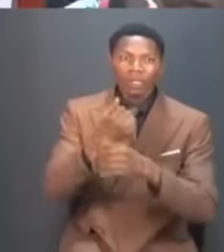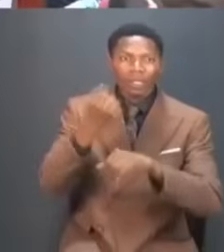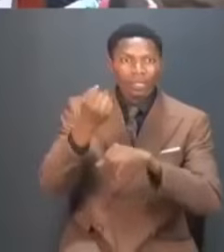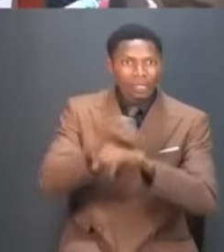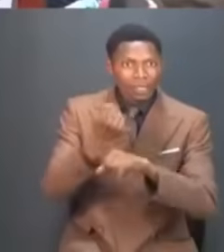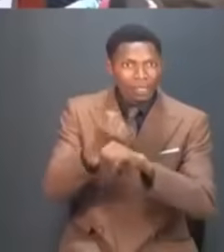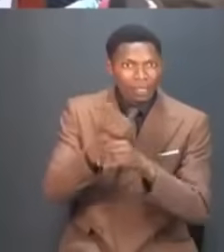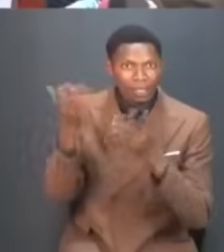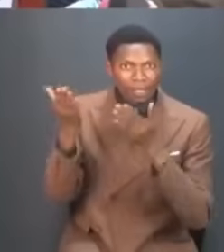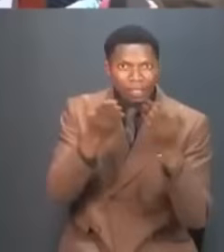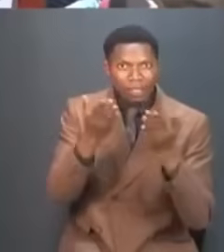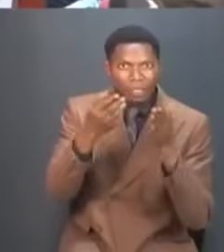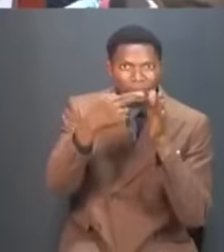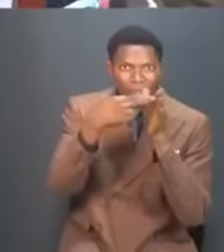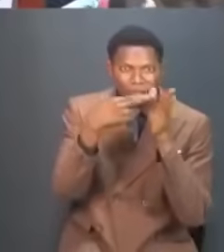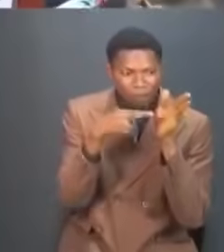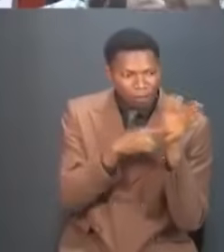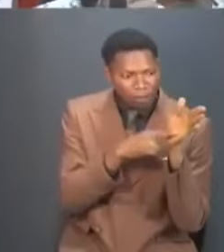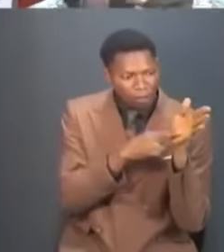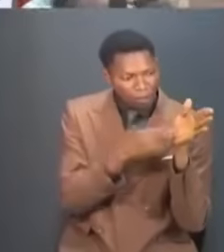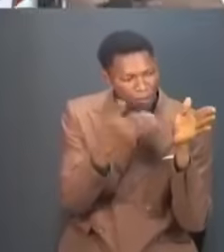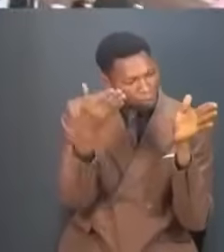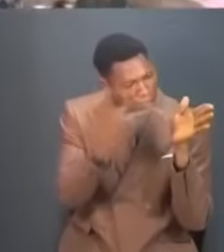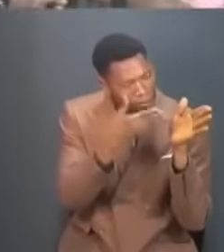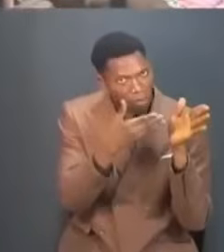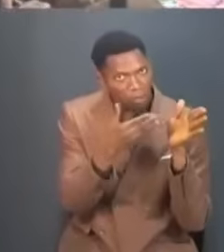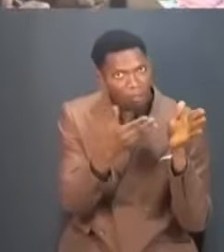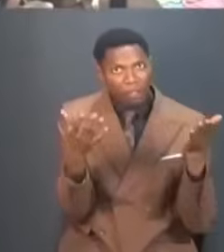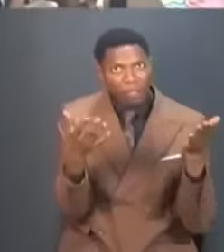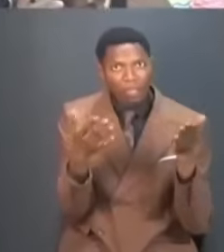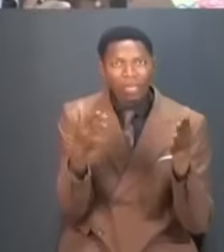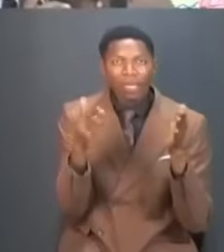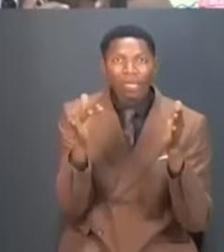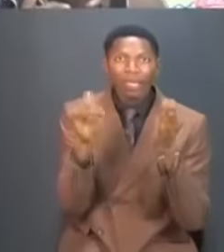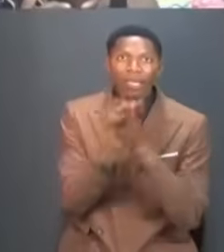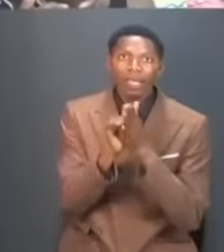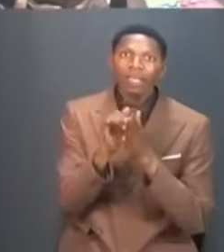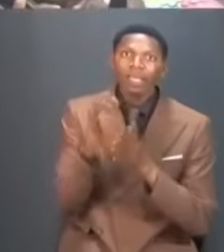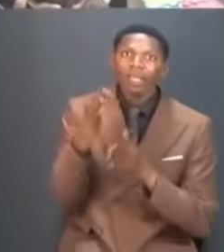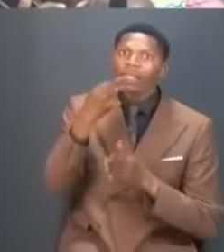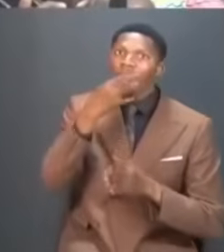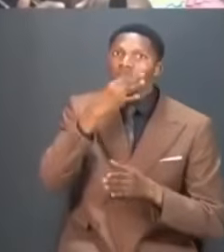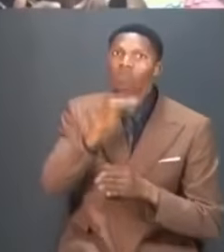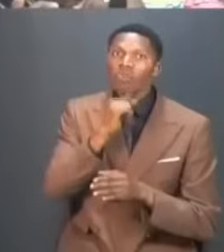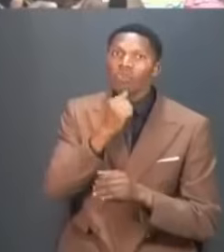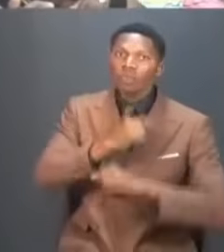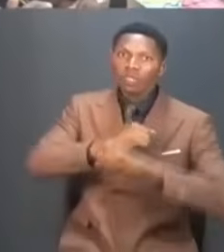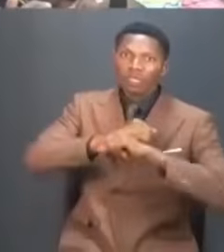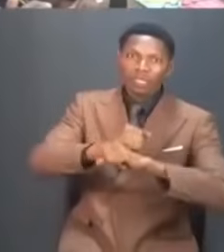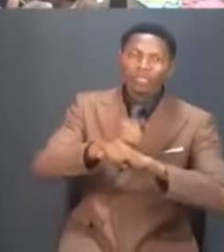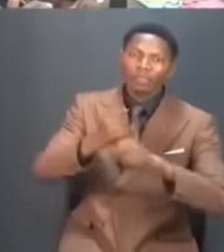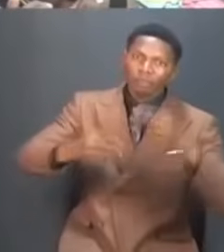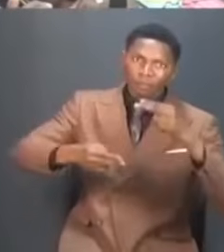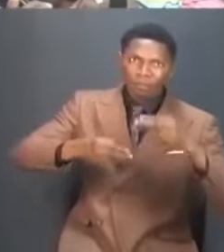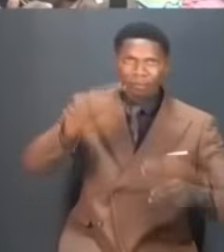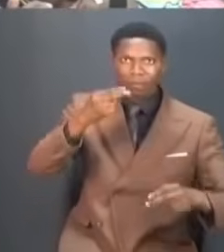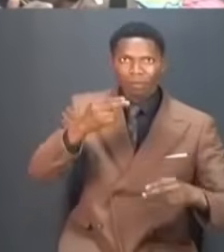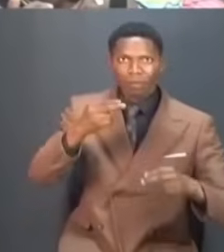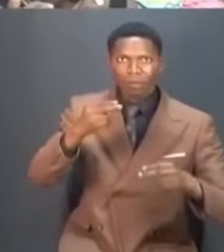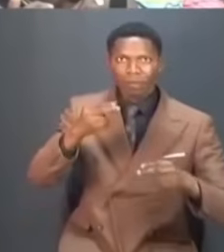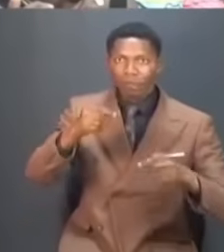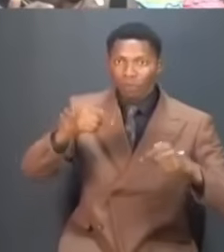Service reported that food insecurity is gone up, and that